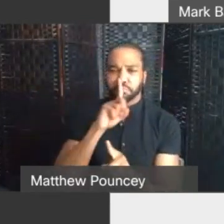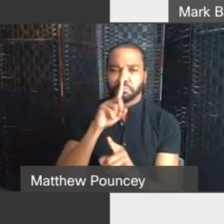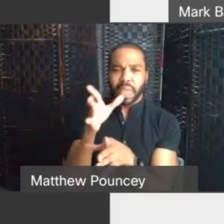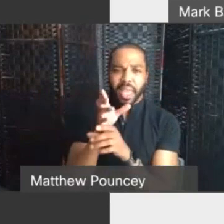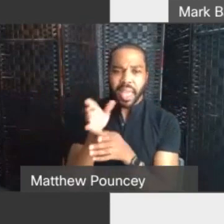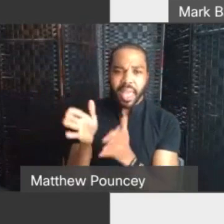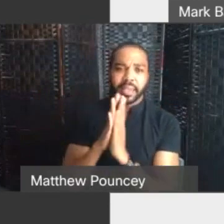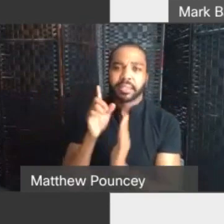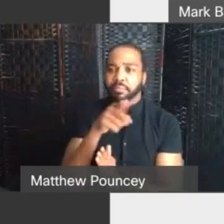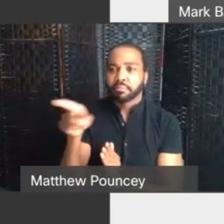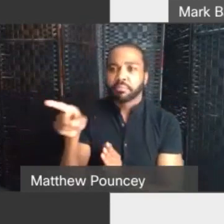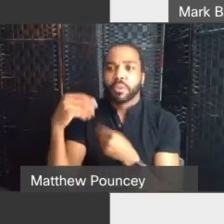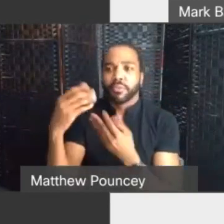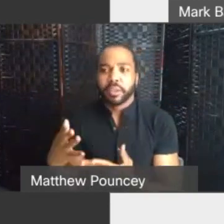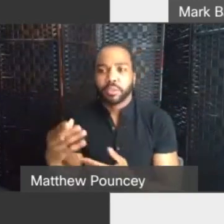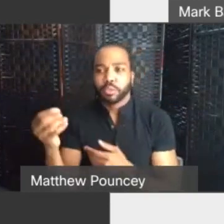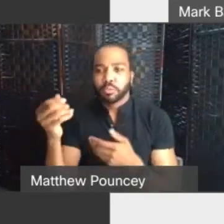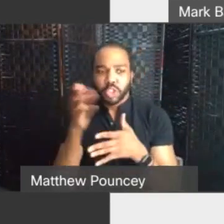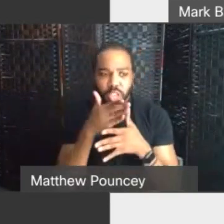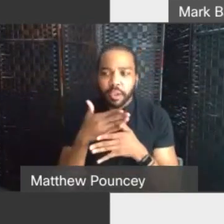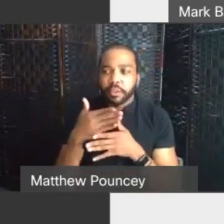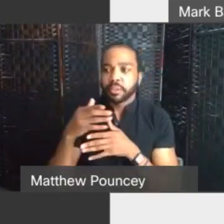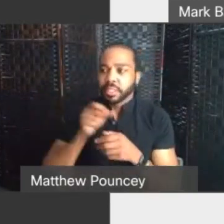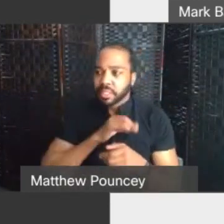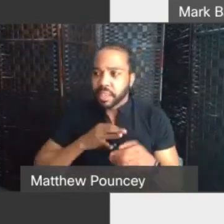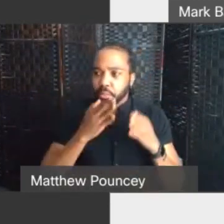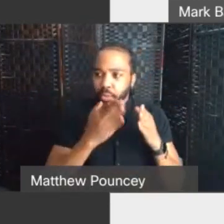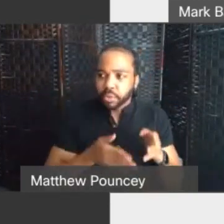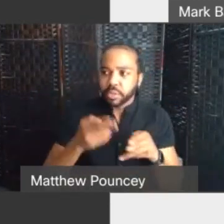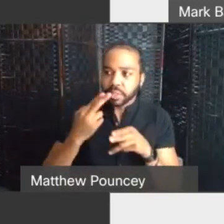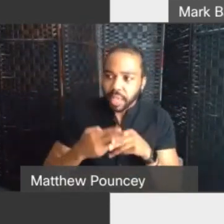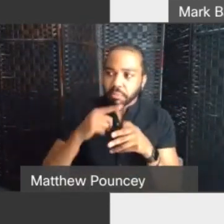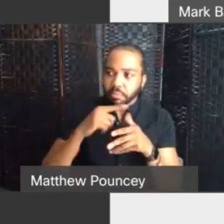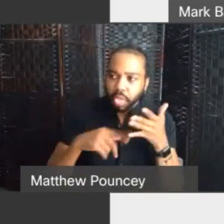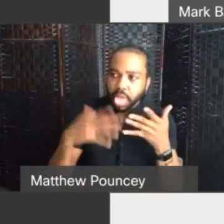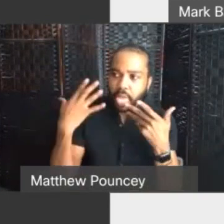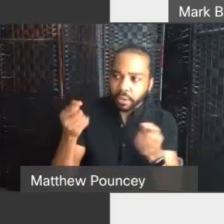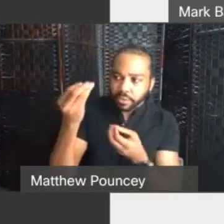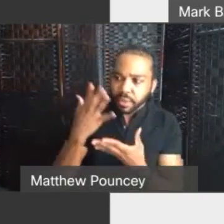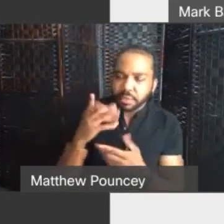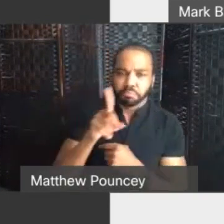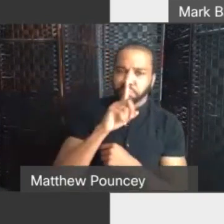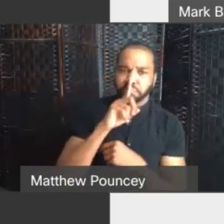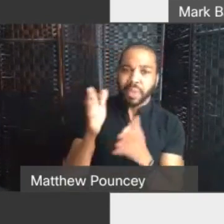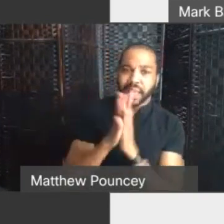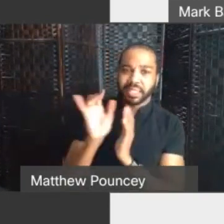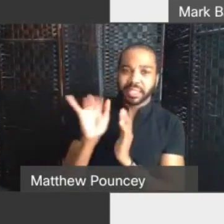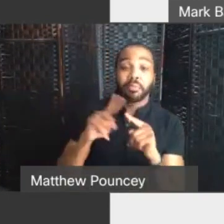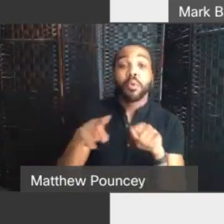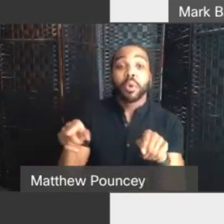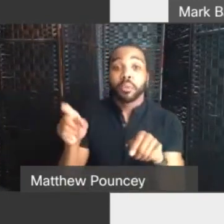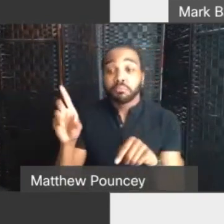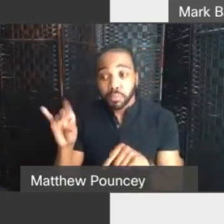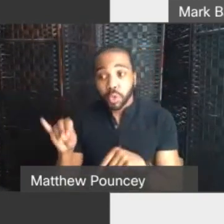the individual staff person's name and that kind of health information. We are asking the providers to gather